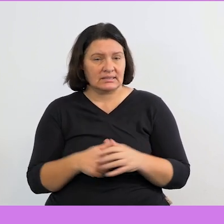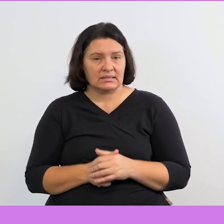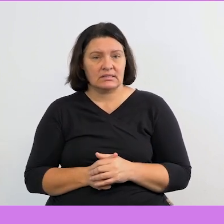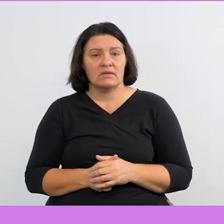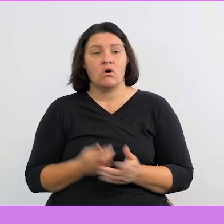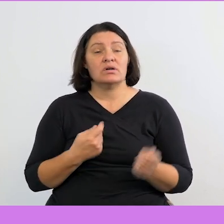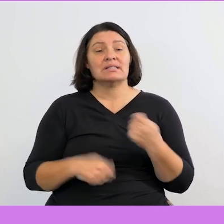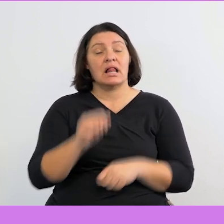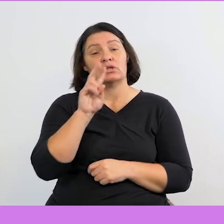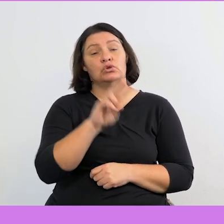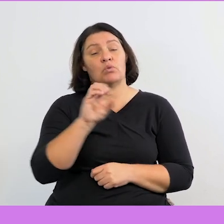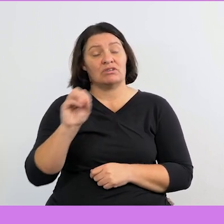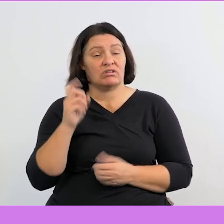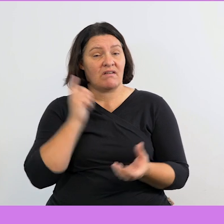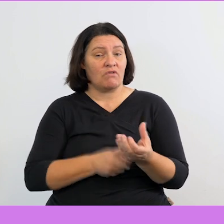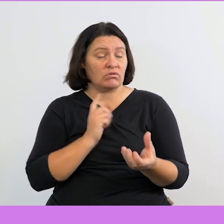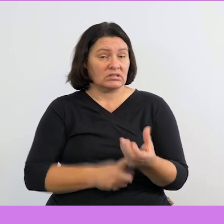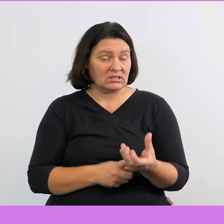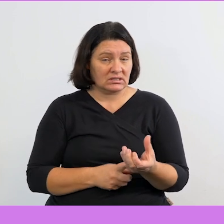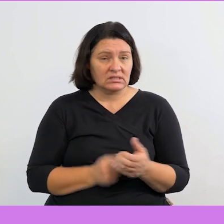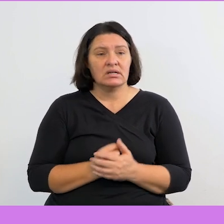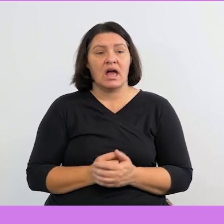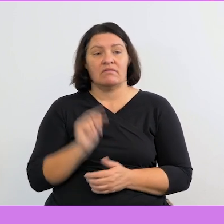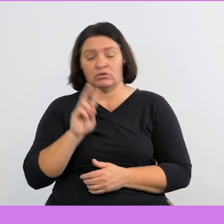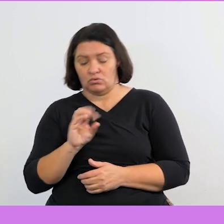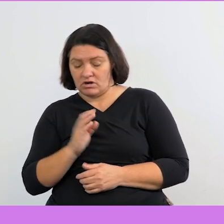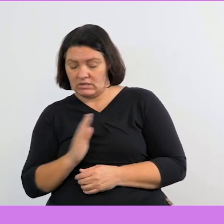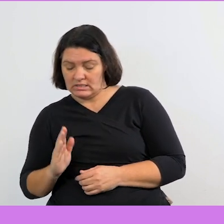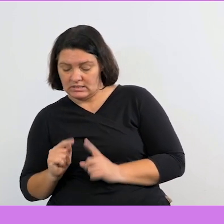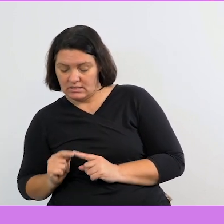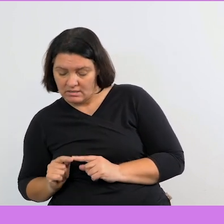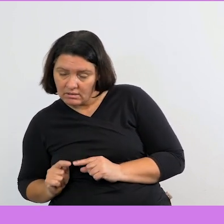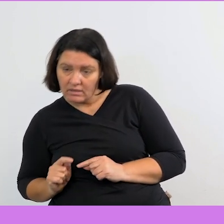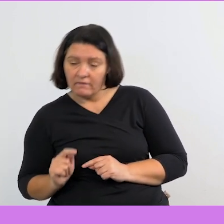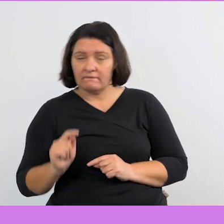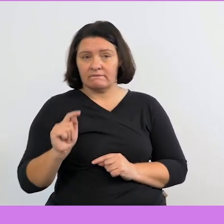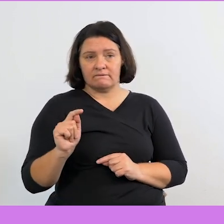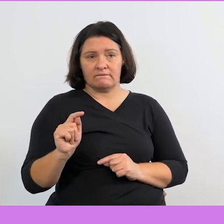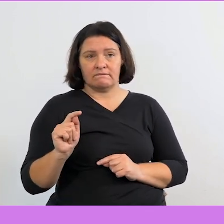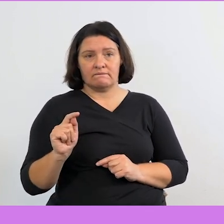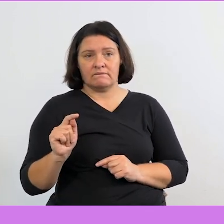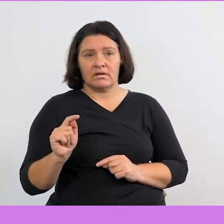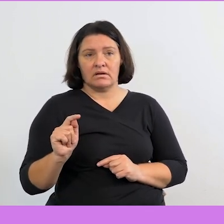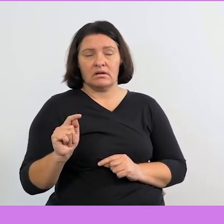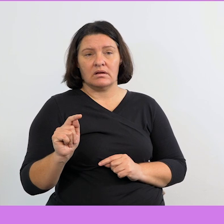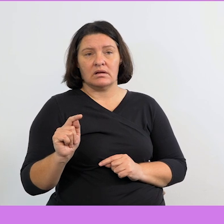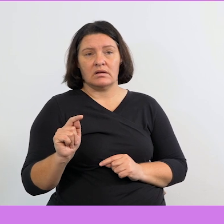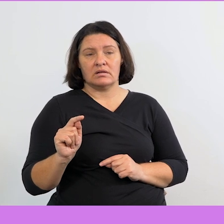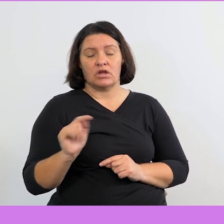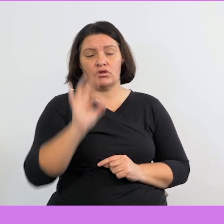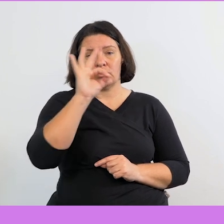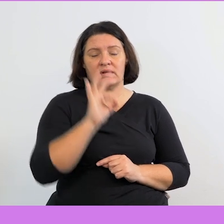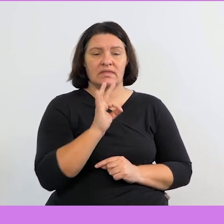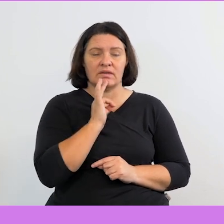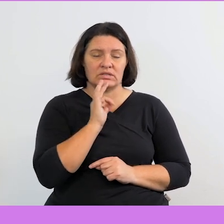up, for selling 200 of these Boere Vors rolls, so there's 200, where that plot, the dot is showing. 200 Vors